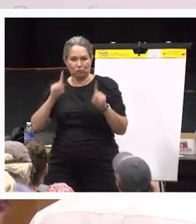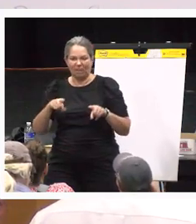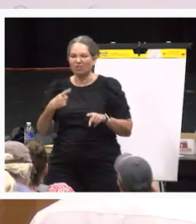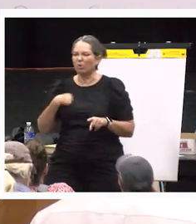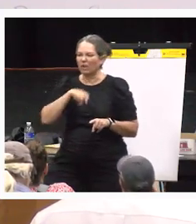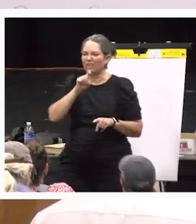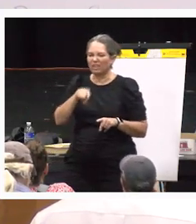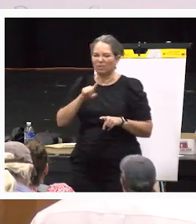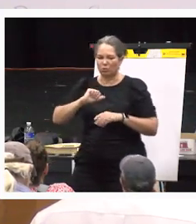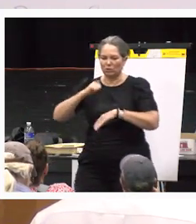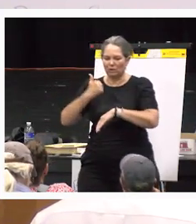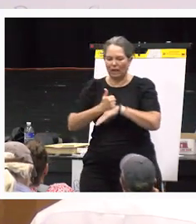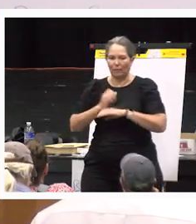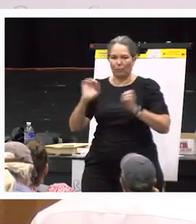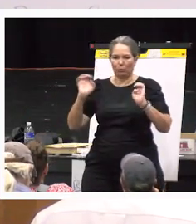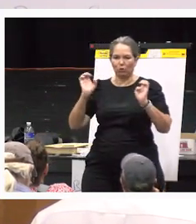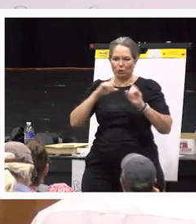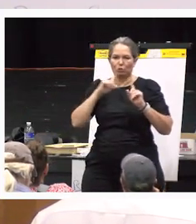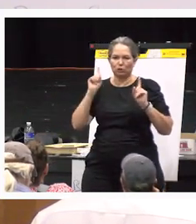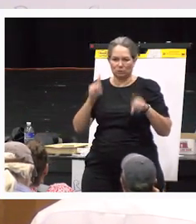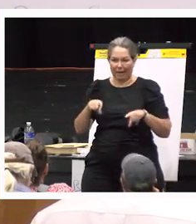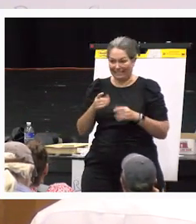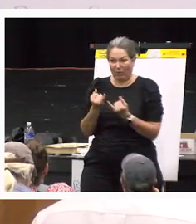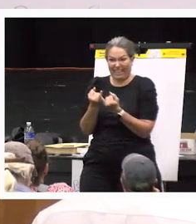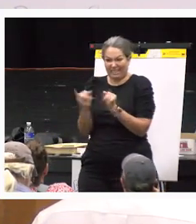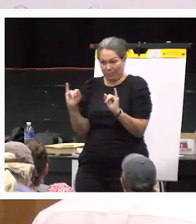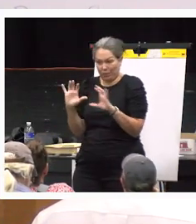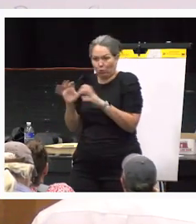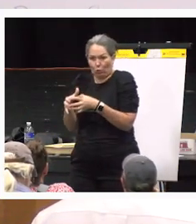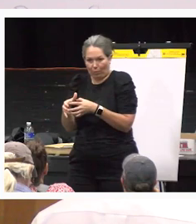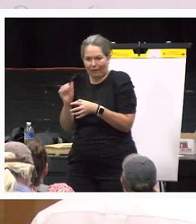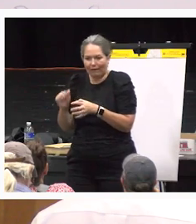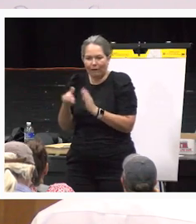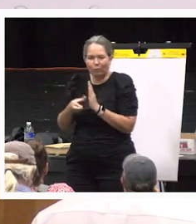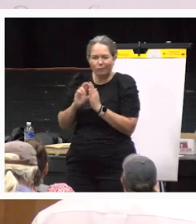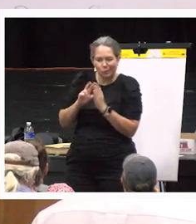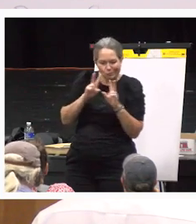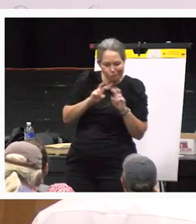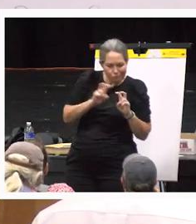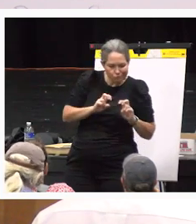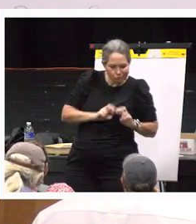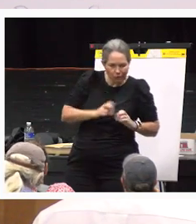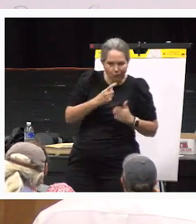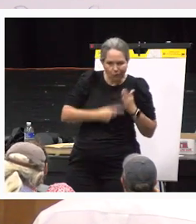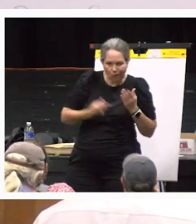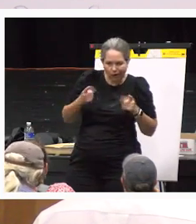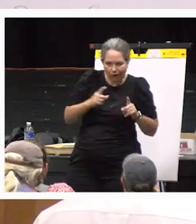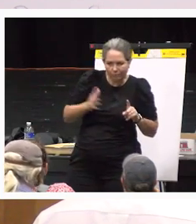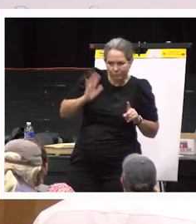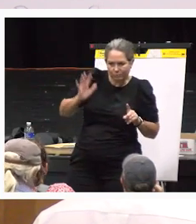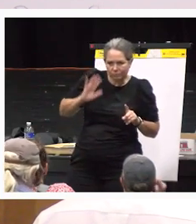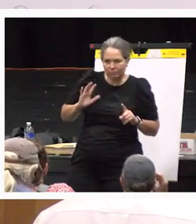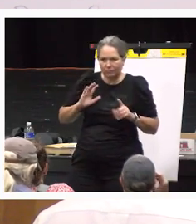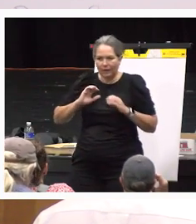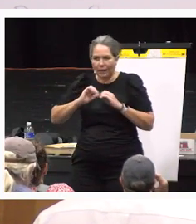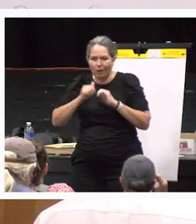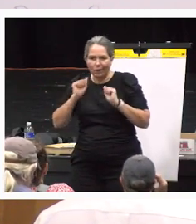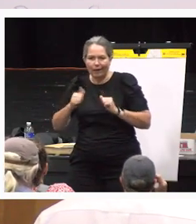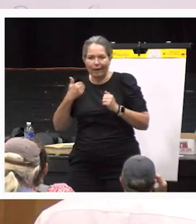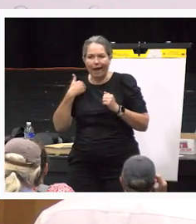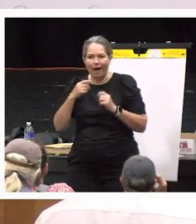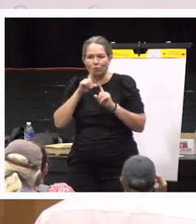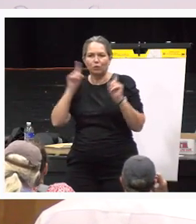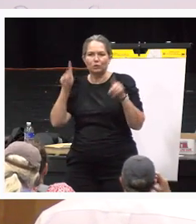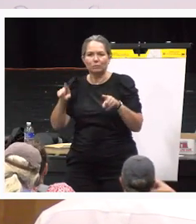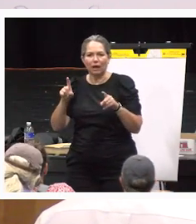preparedness commission, independent, that can review and study what is possible in terms of response plans to address